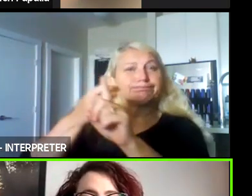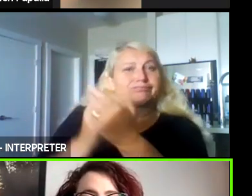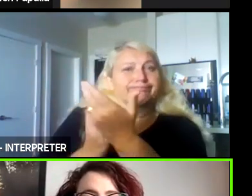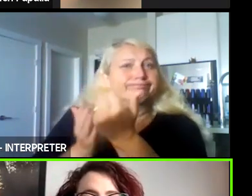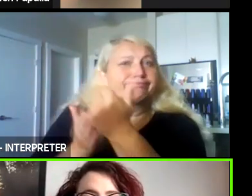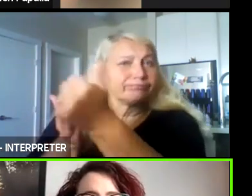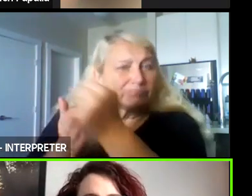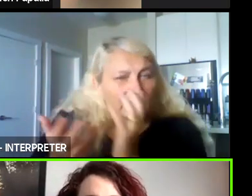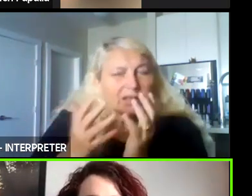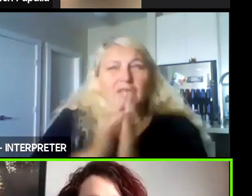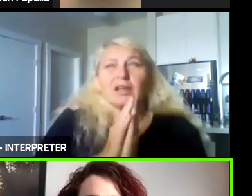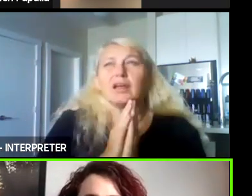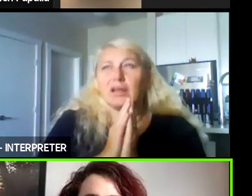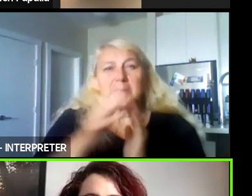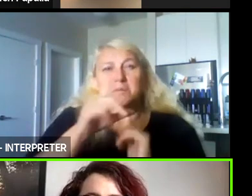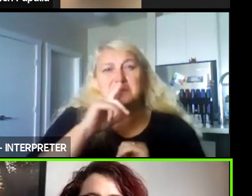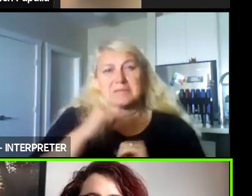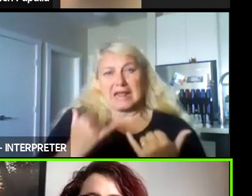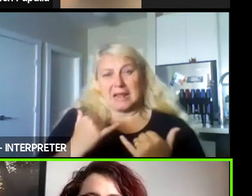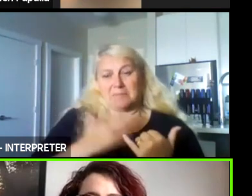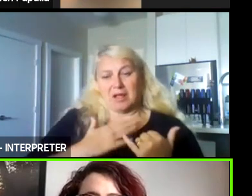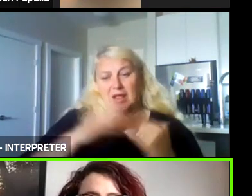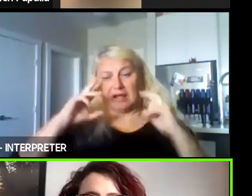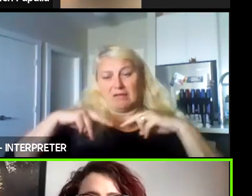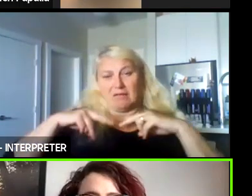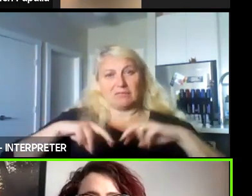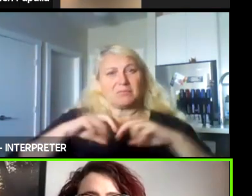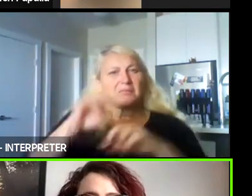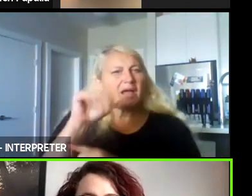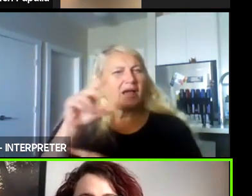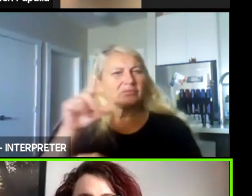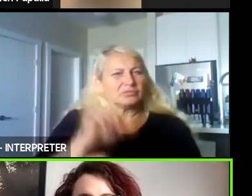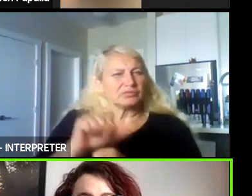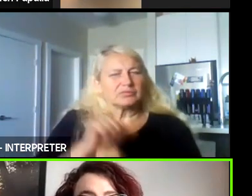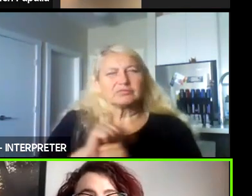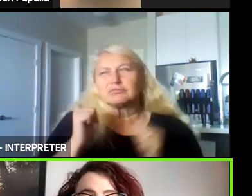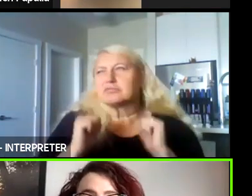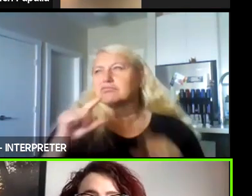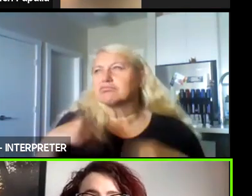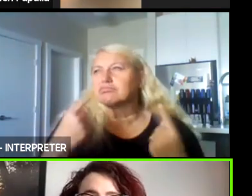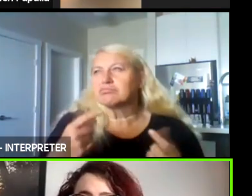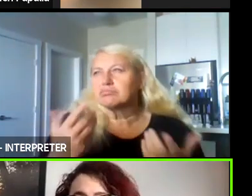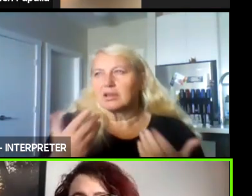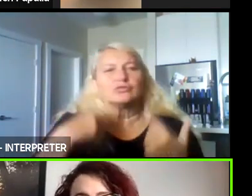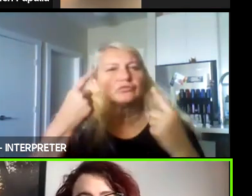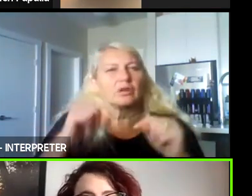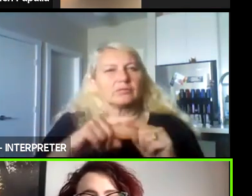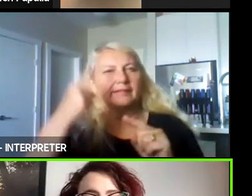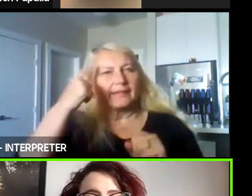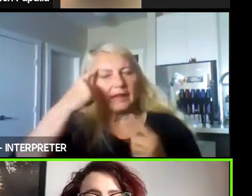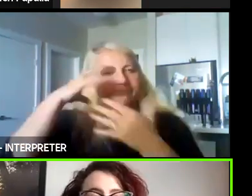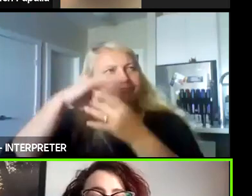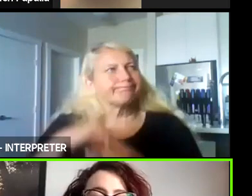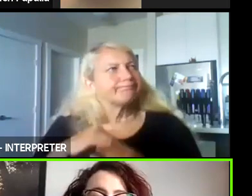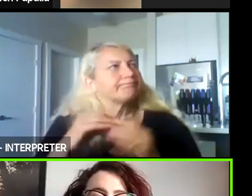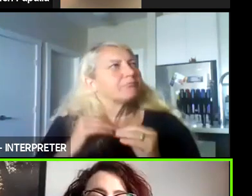And it, my work in MAD performance has also brought me to think to thinking and being and feeling